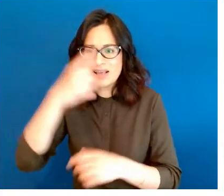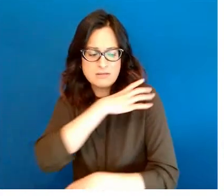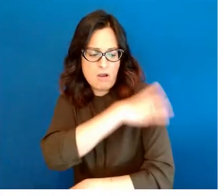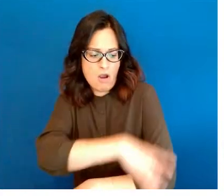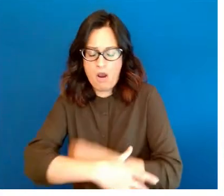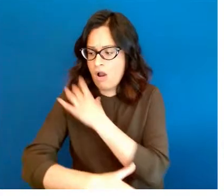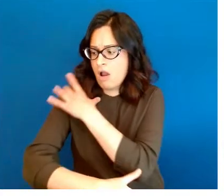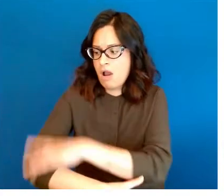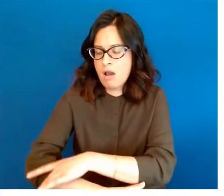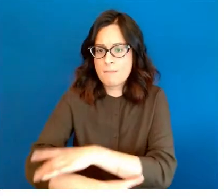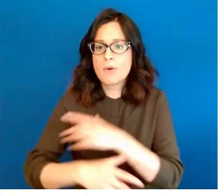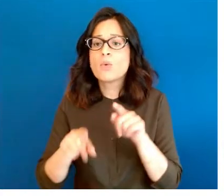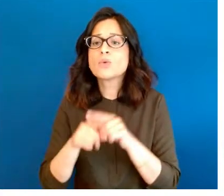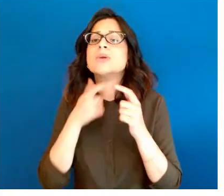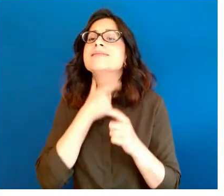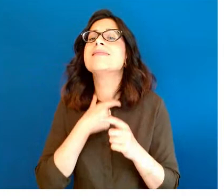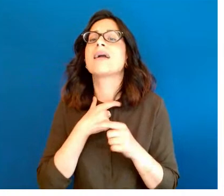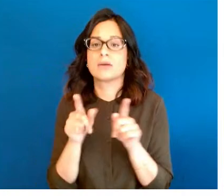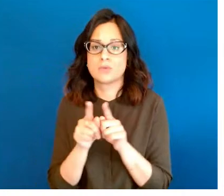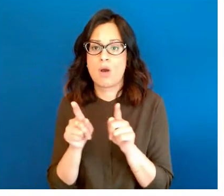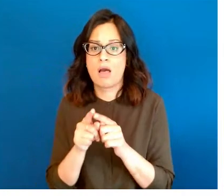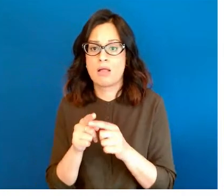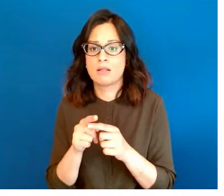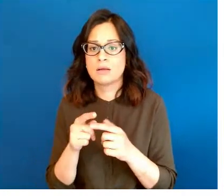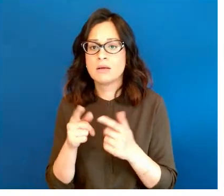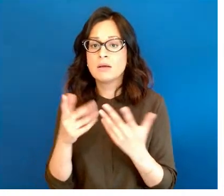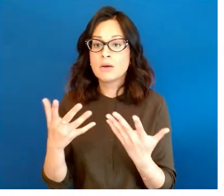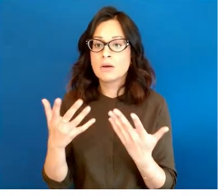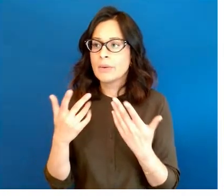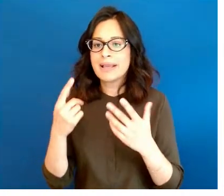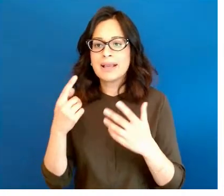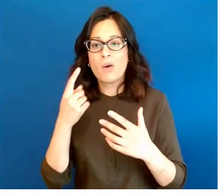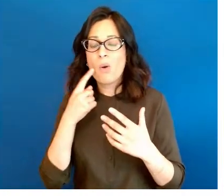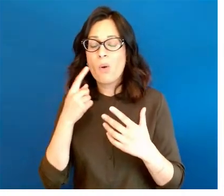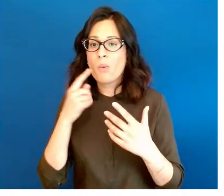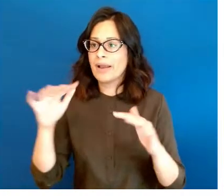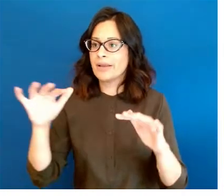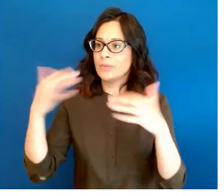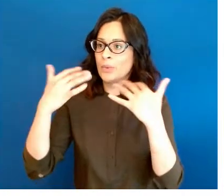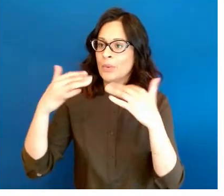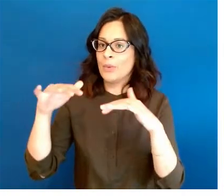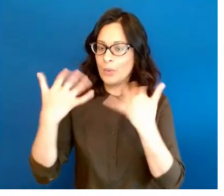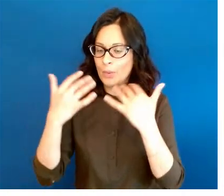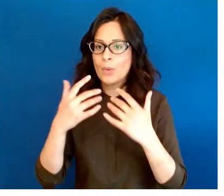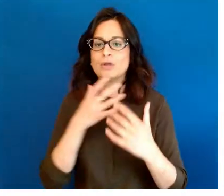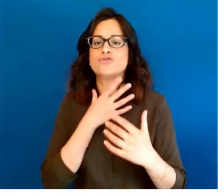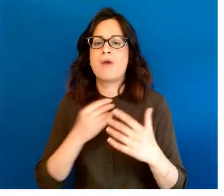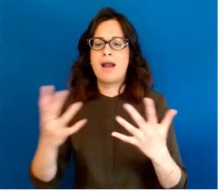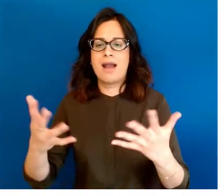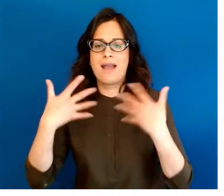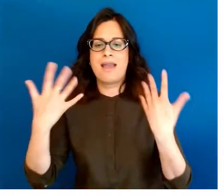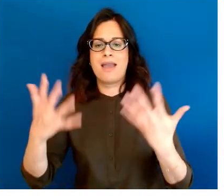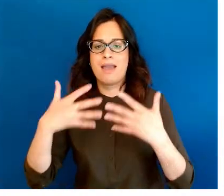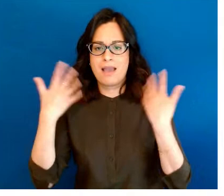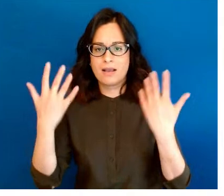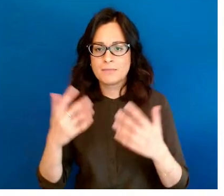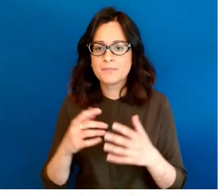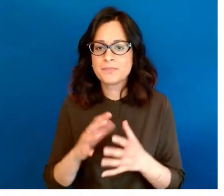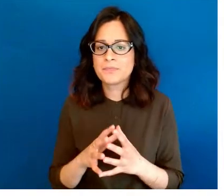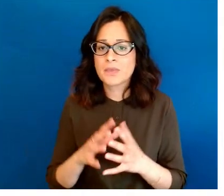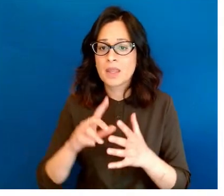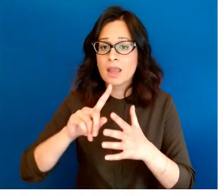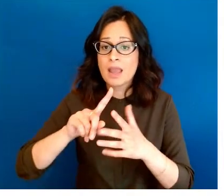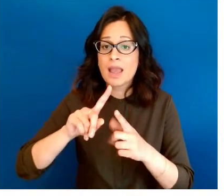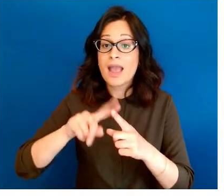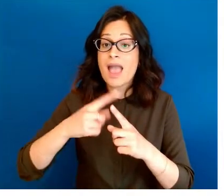and the neck area, which are exposed to very dry air. Now, exposed site eczema, and I've just told you